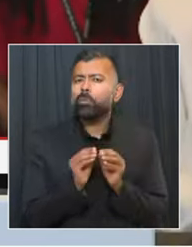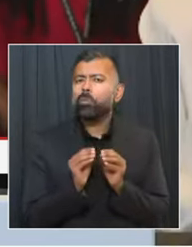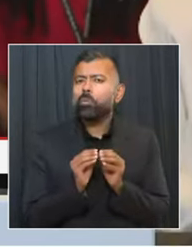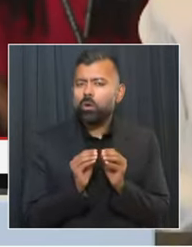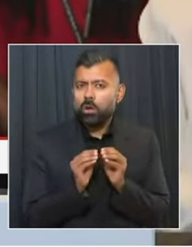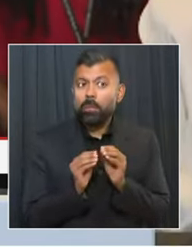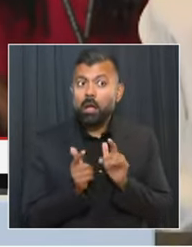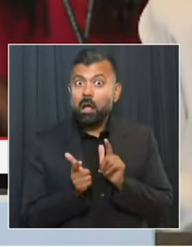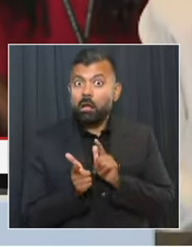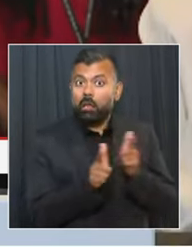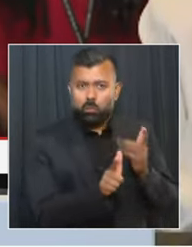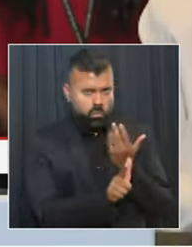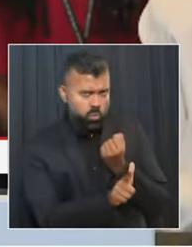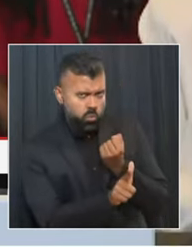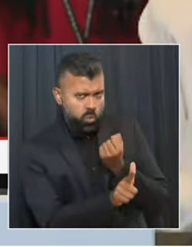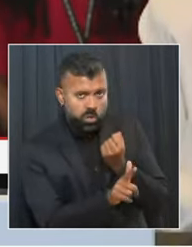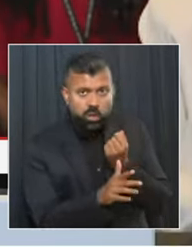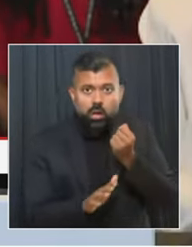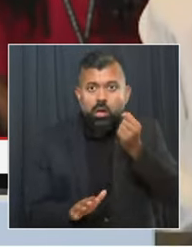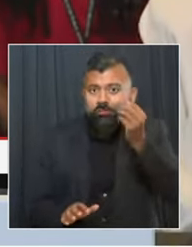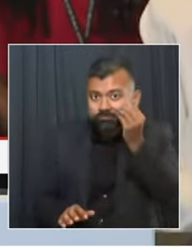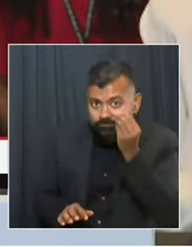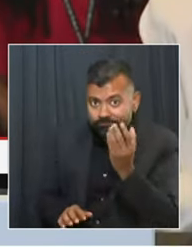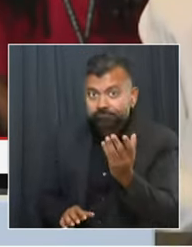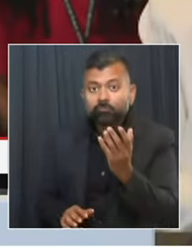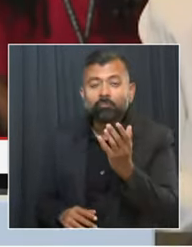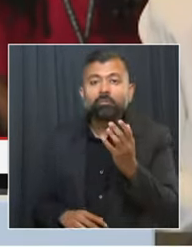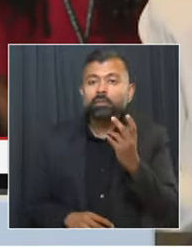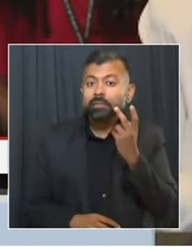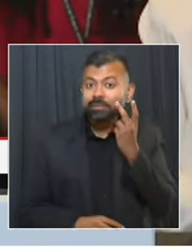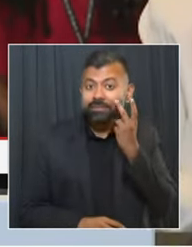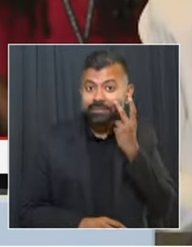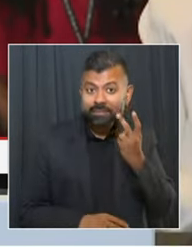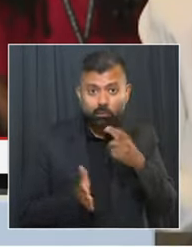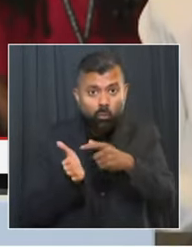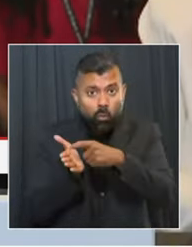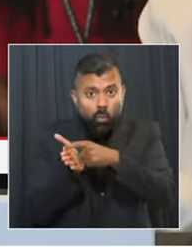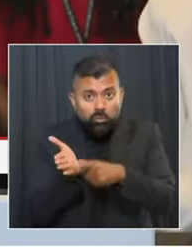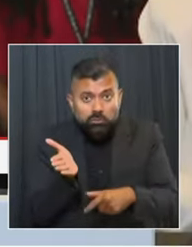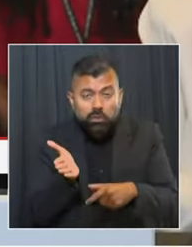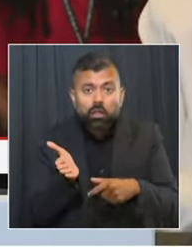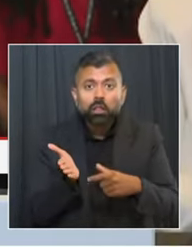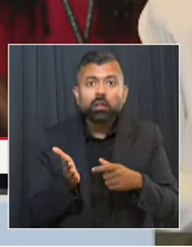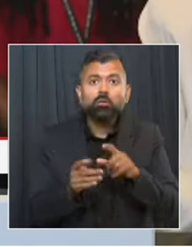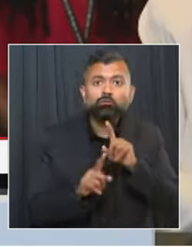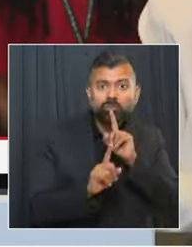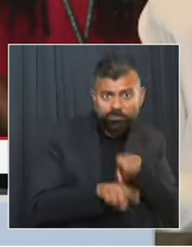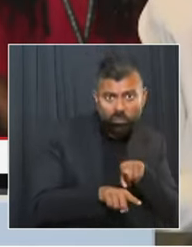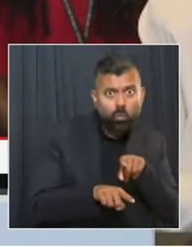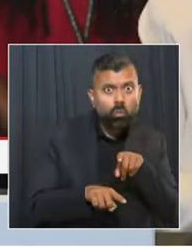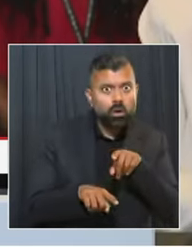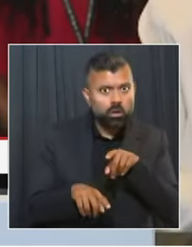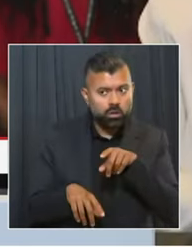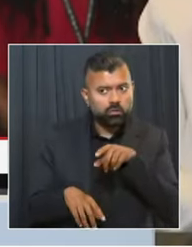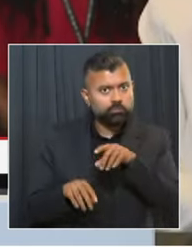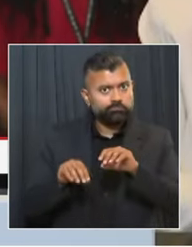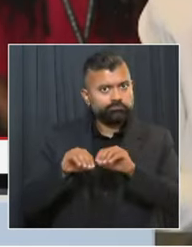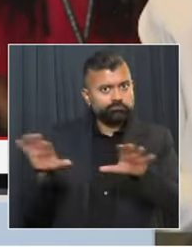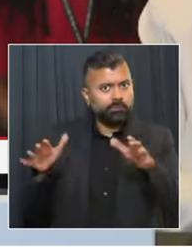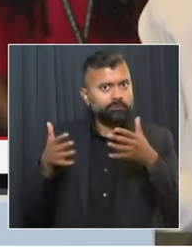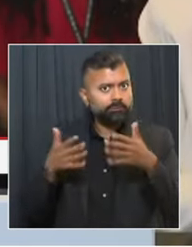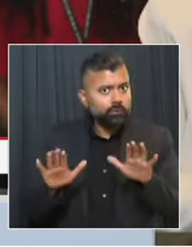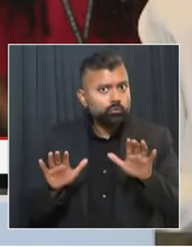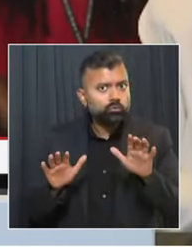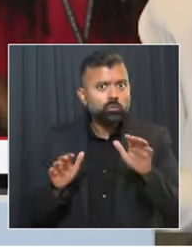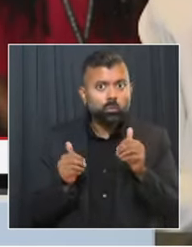you've read the articles that the CFO, with our most recent revenue estimate,